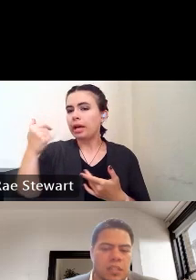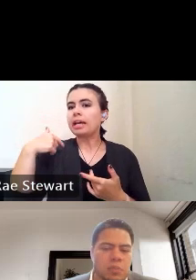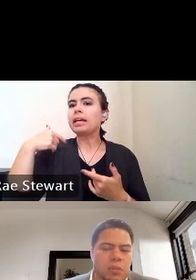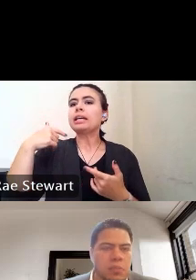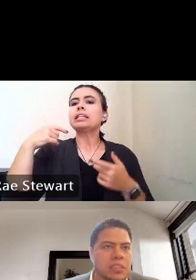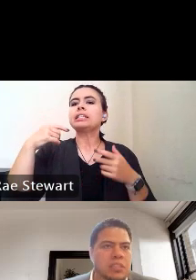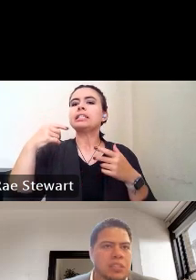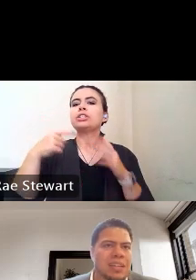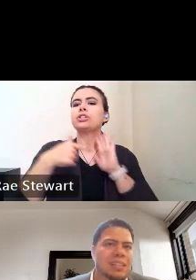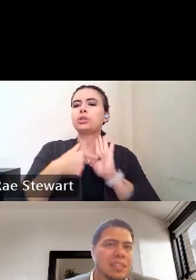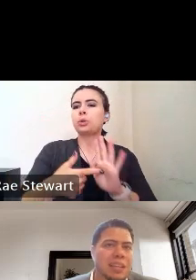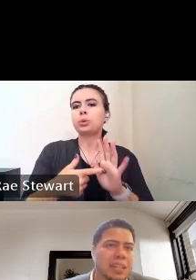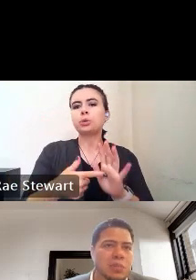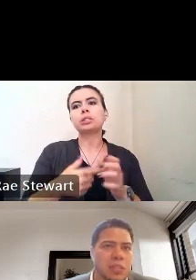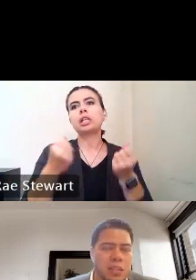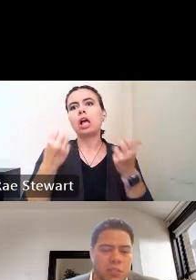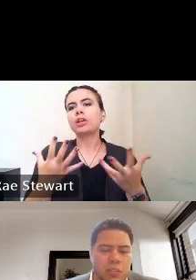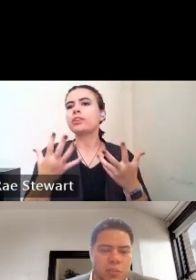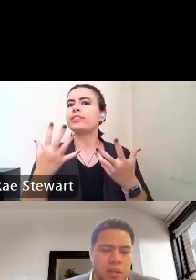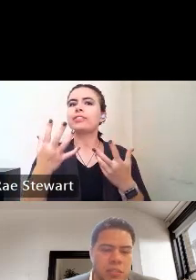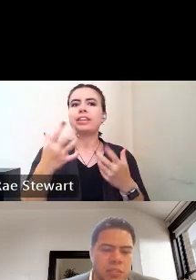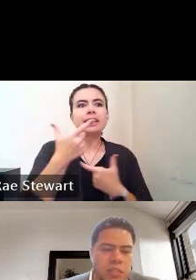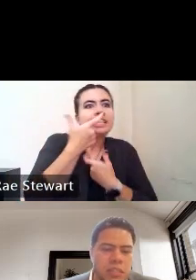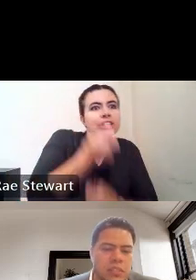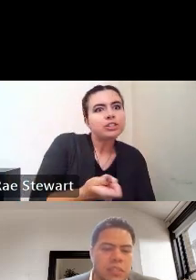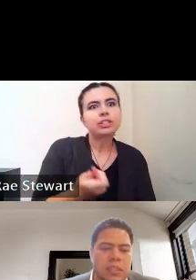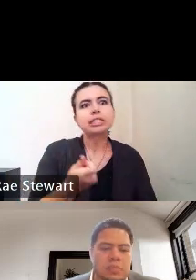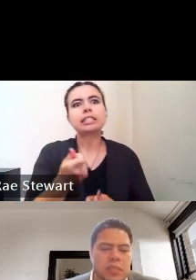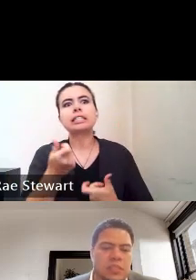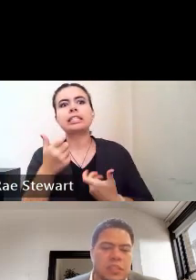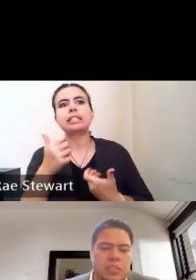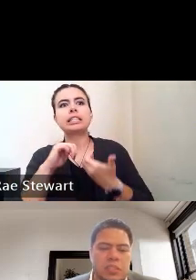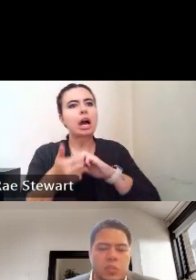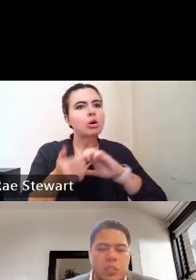in the implementation and the engagement of this project.